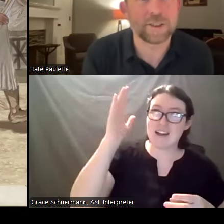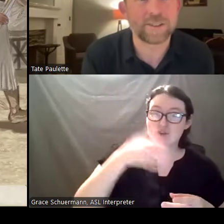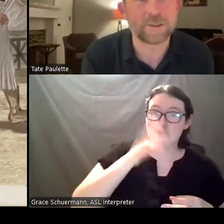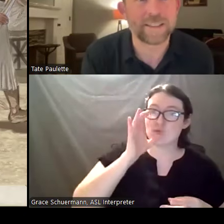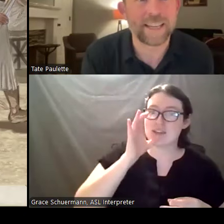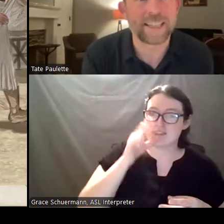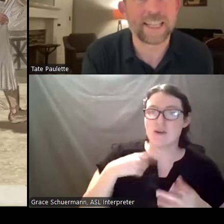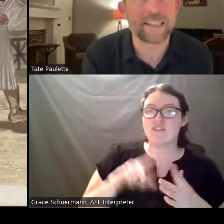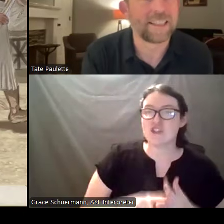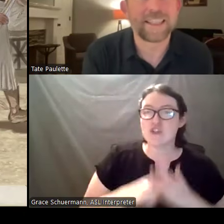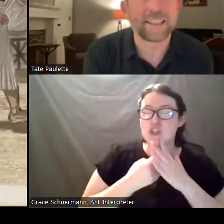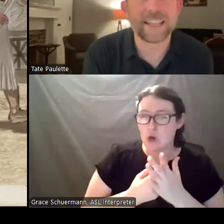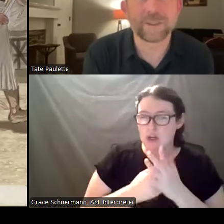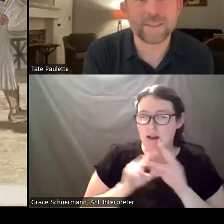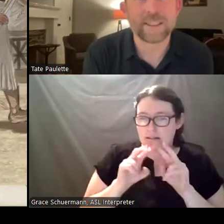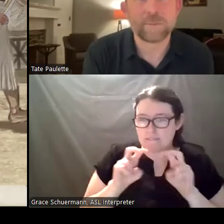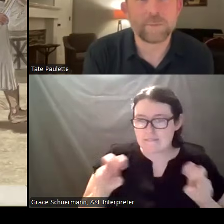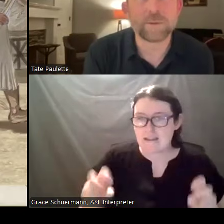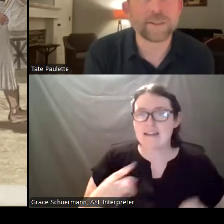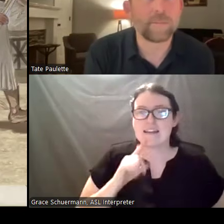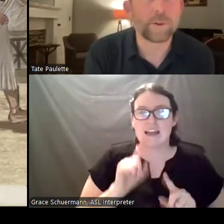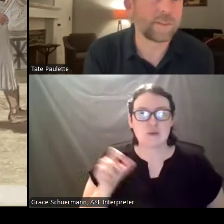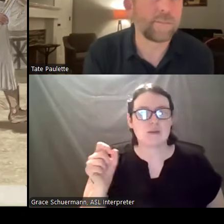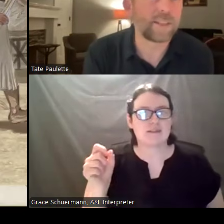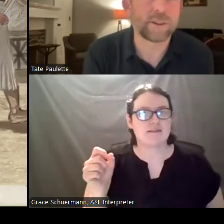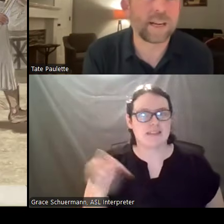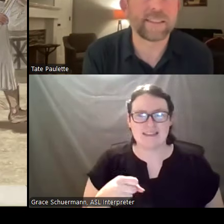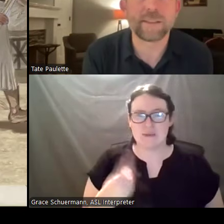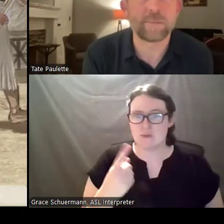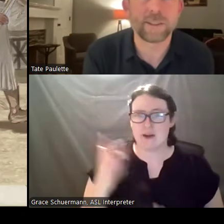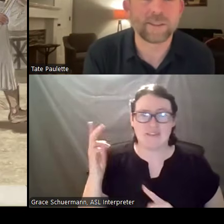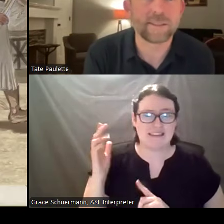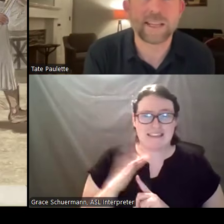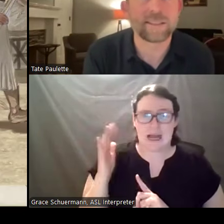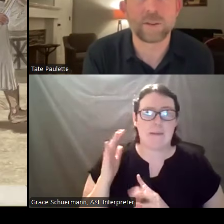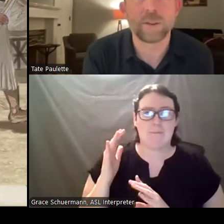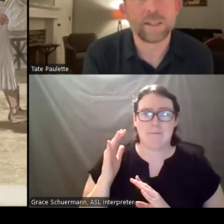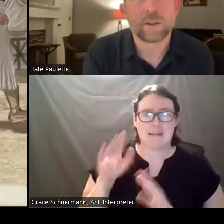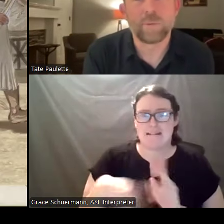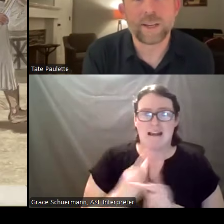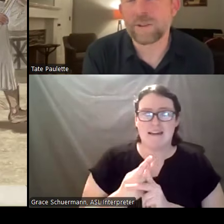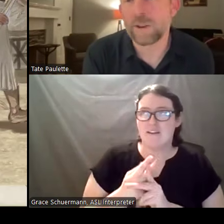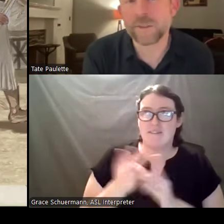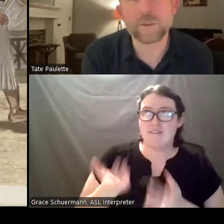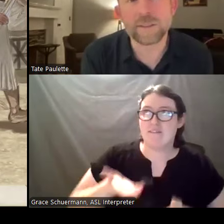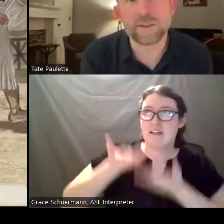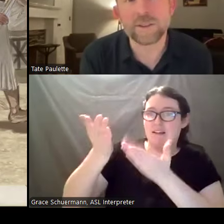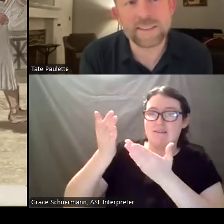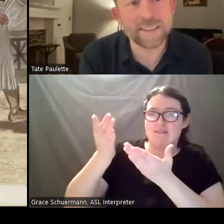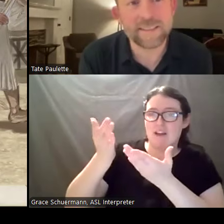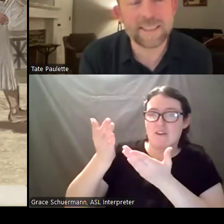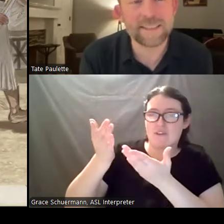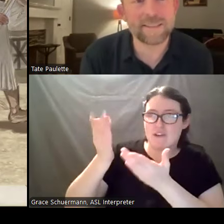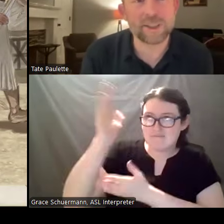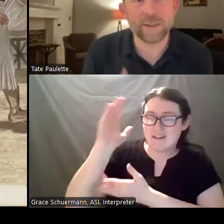actually start doing that. And yeah, the answer is beer was one of their major kinds of libations. And so we have all sorts of